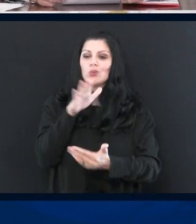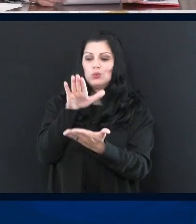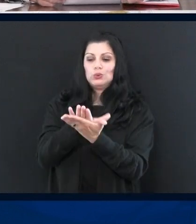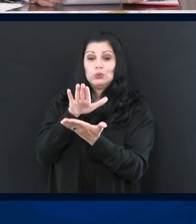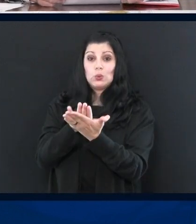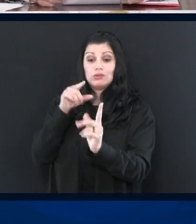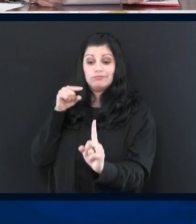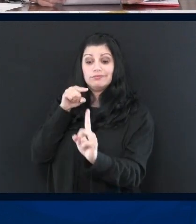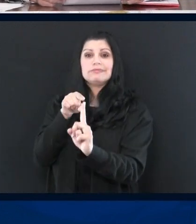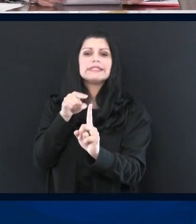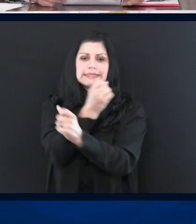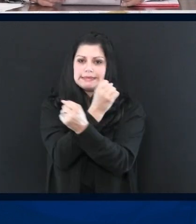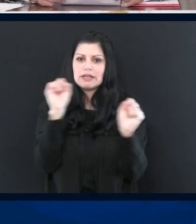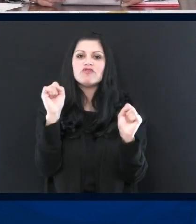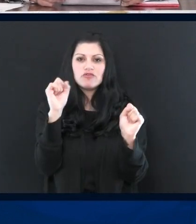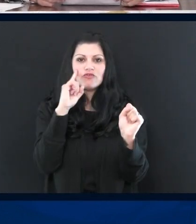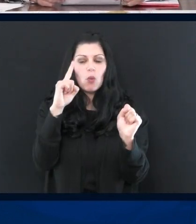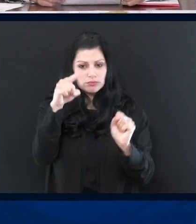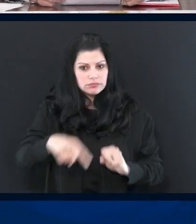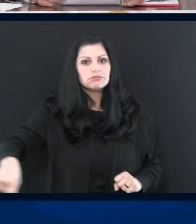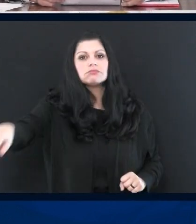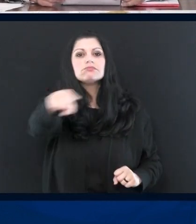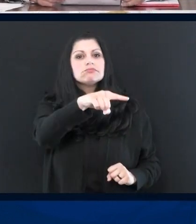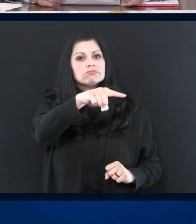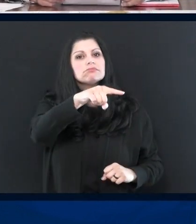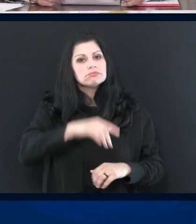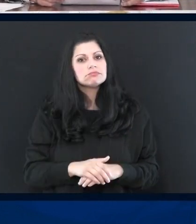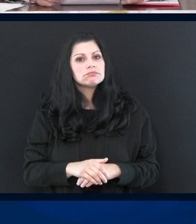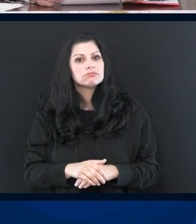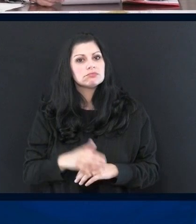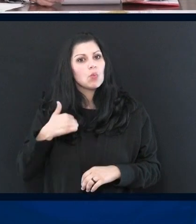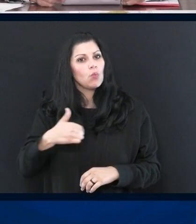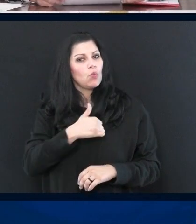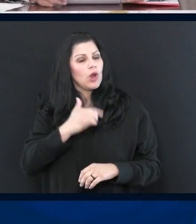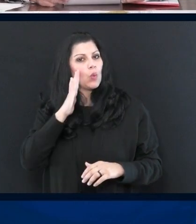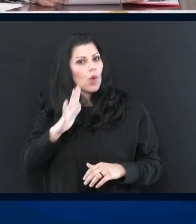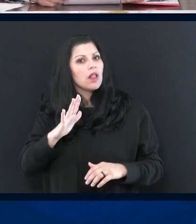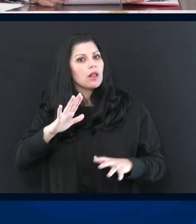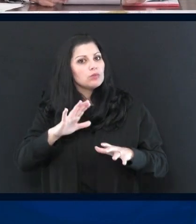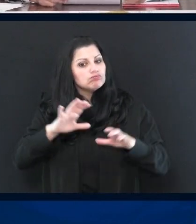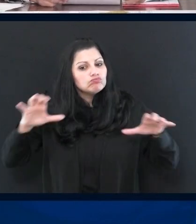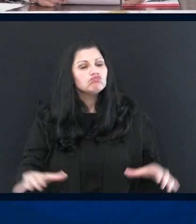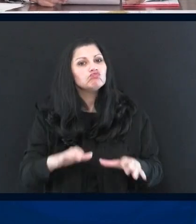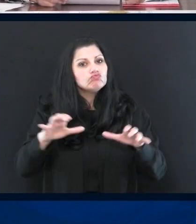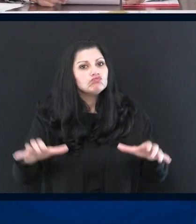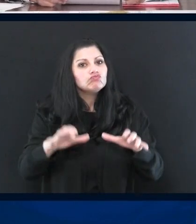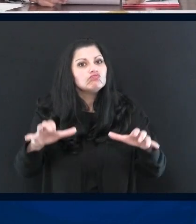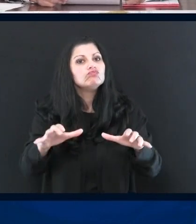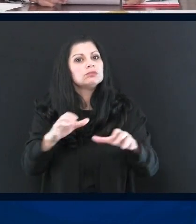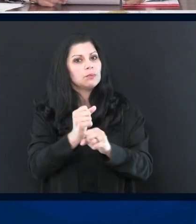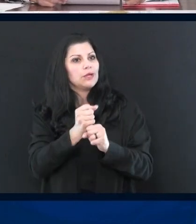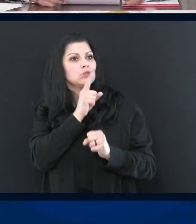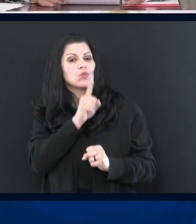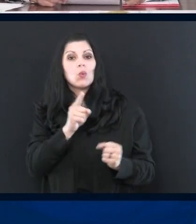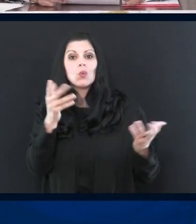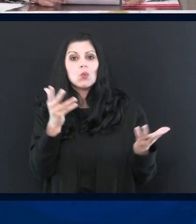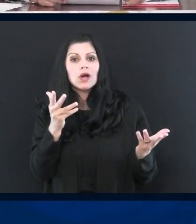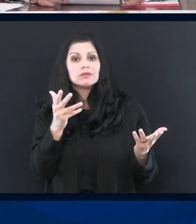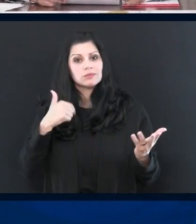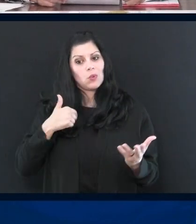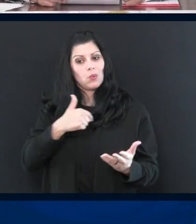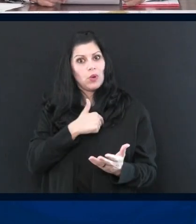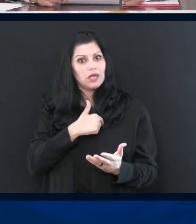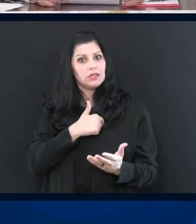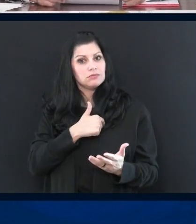we possibly can, and do any and everything we can to assure that we have adequate,